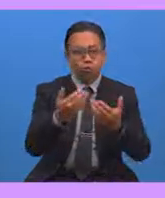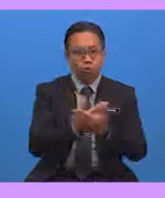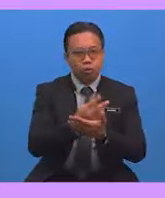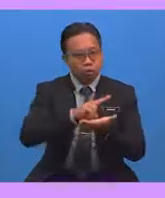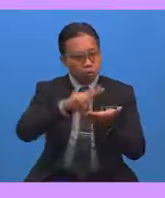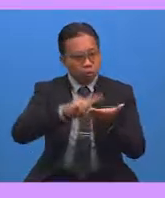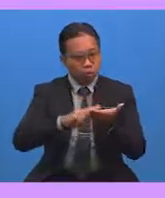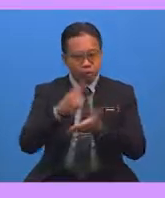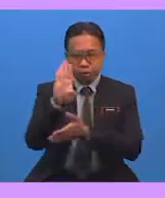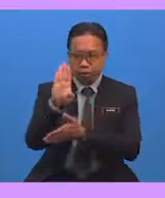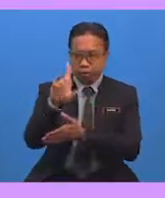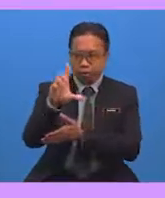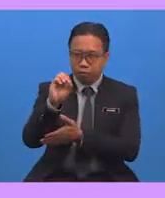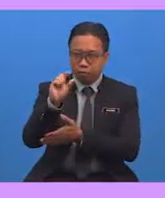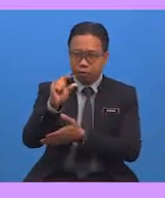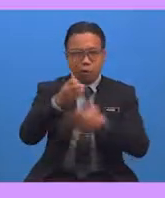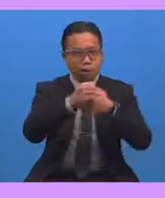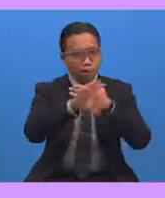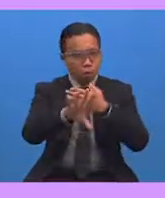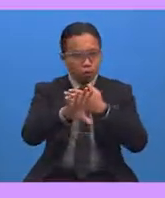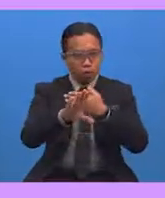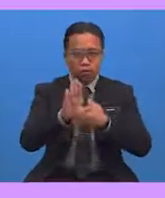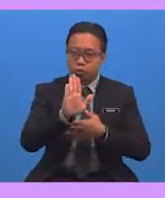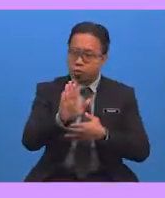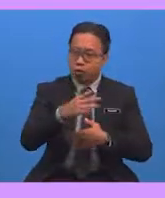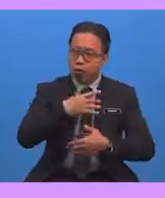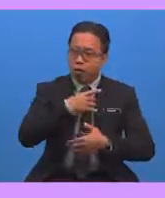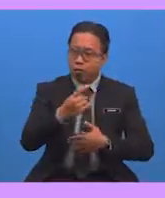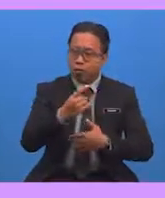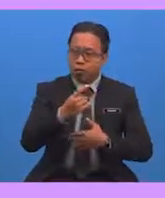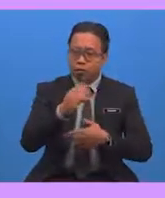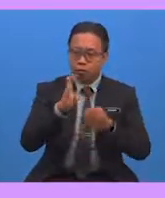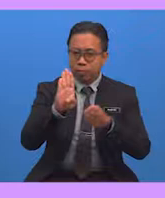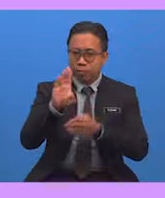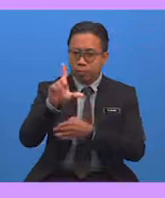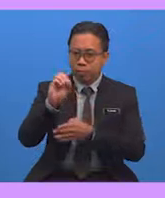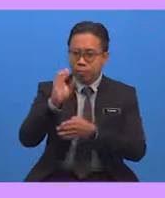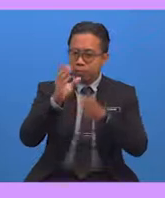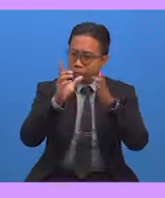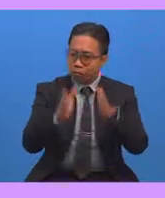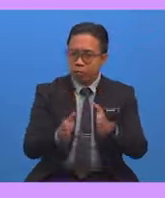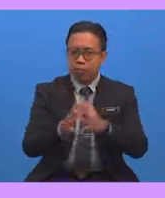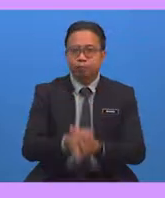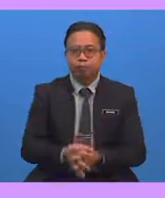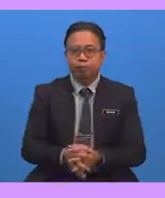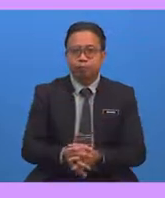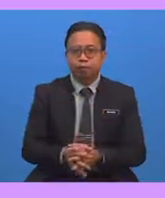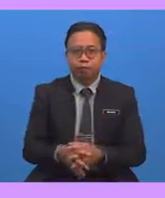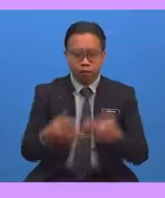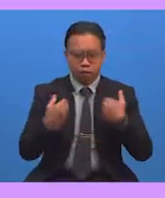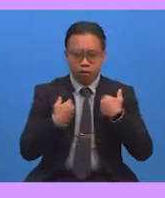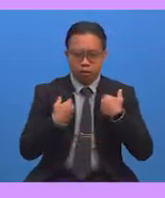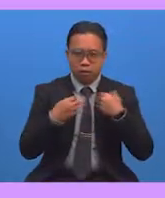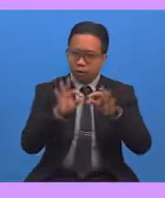blog post by your favorite blogger. The following comment was made by the